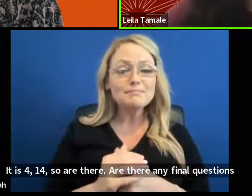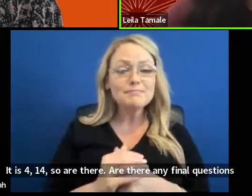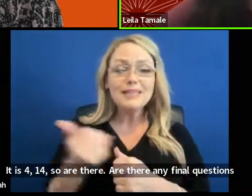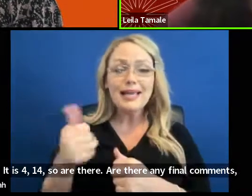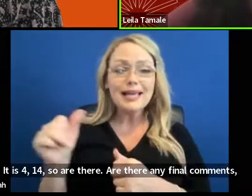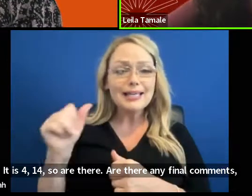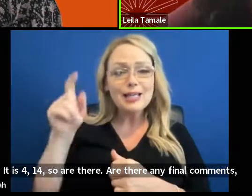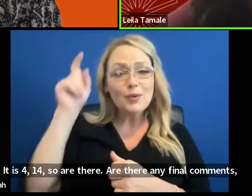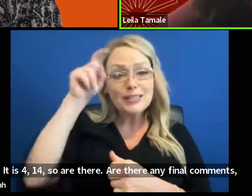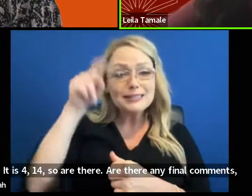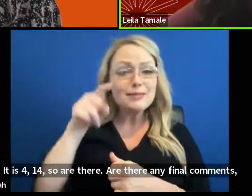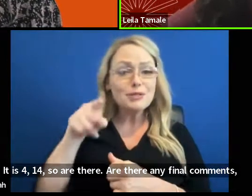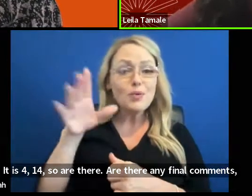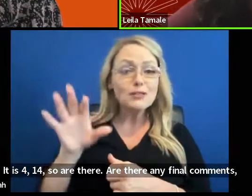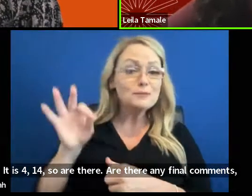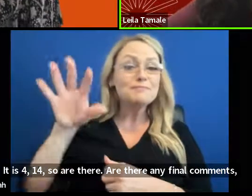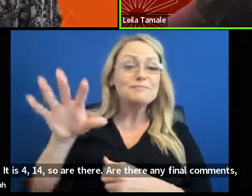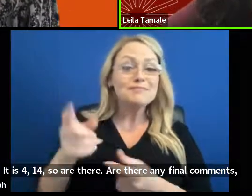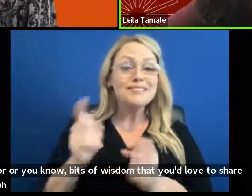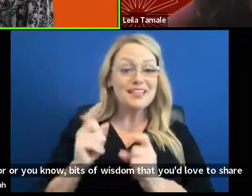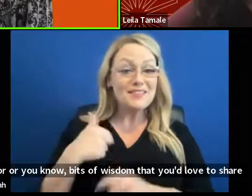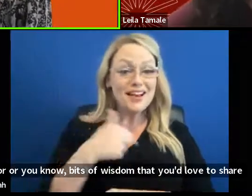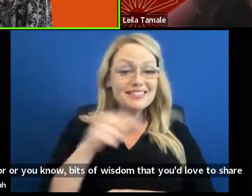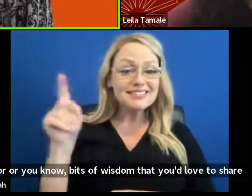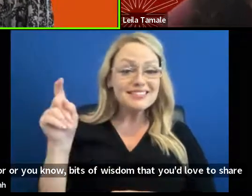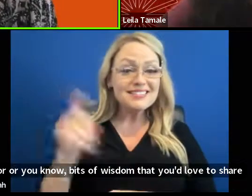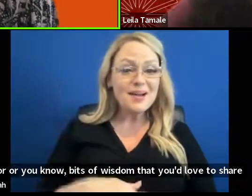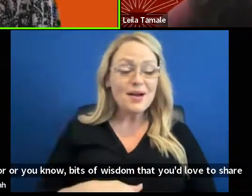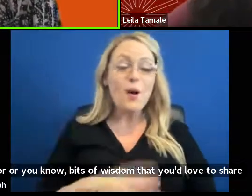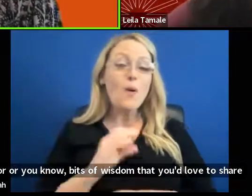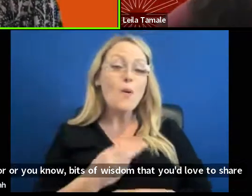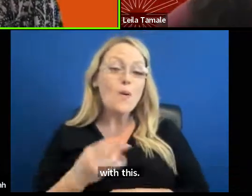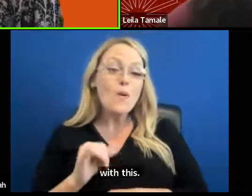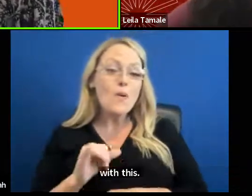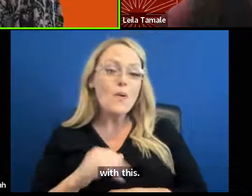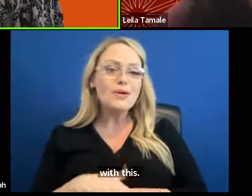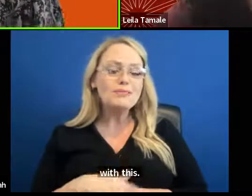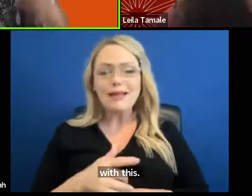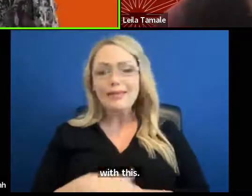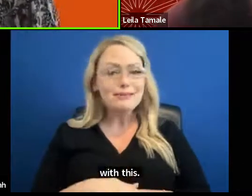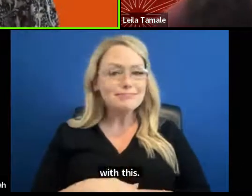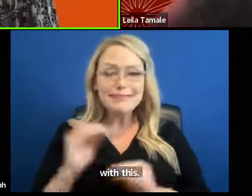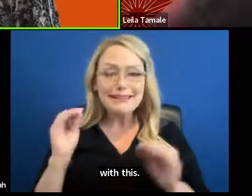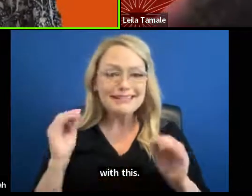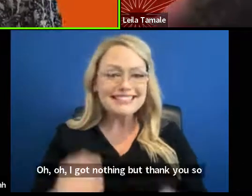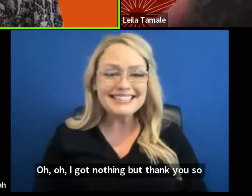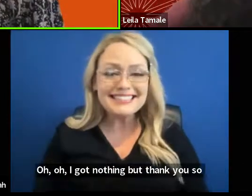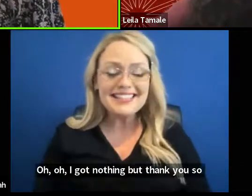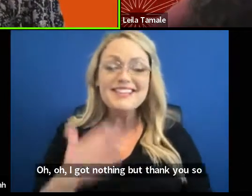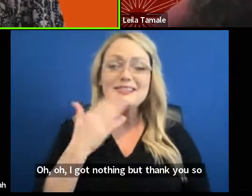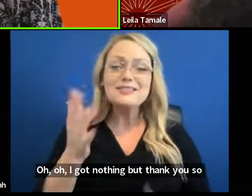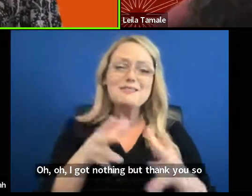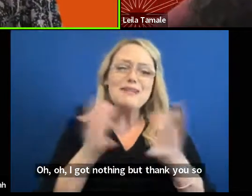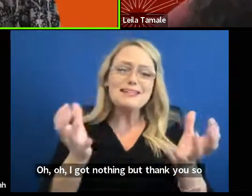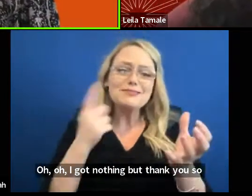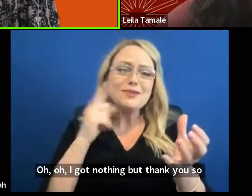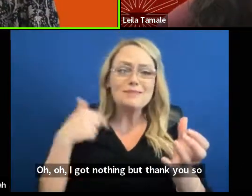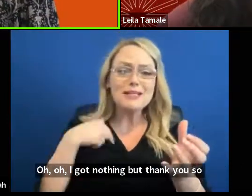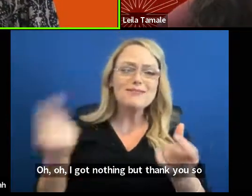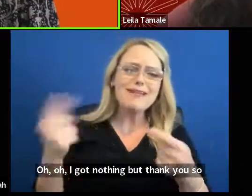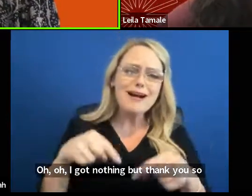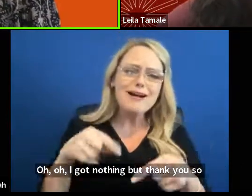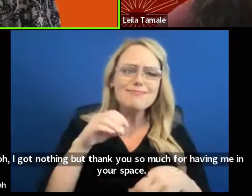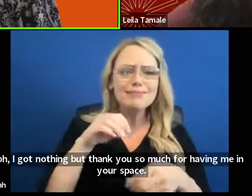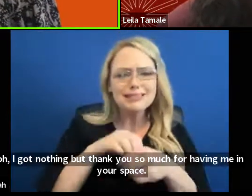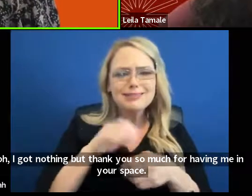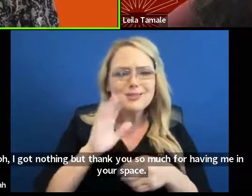that you would love to share with us? Oh, I got nothing. But thank you so much for having me in your space. Jojigum